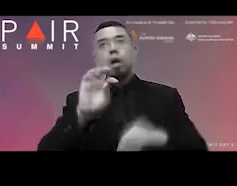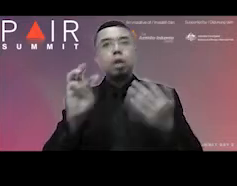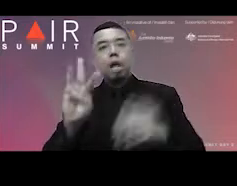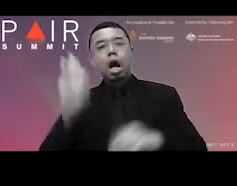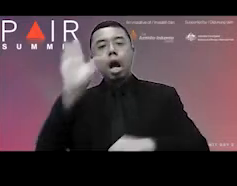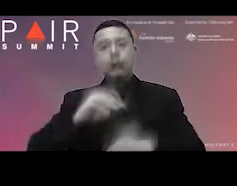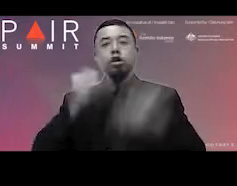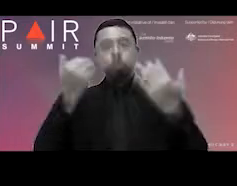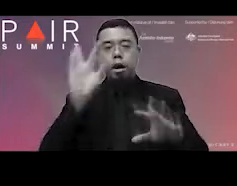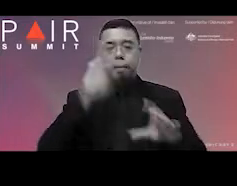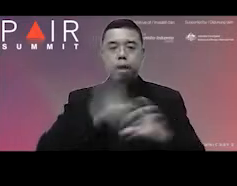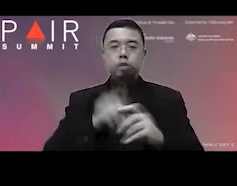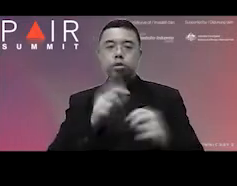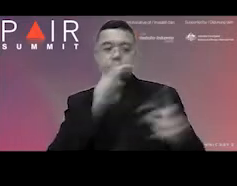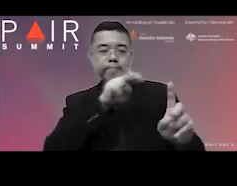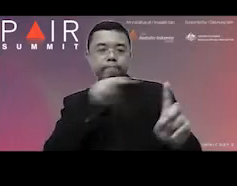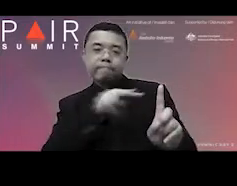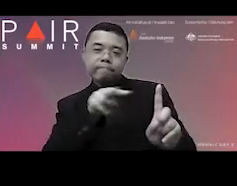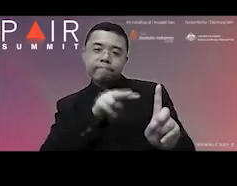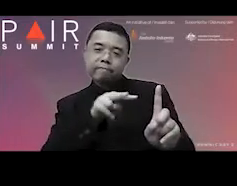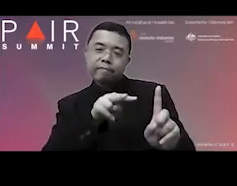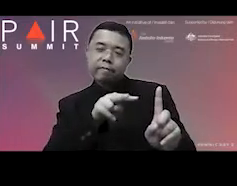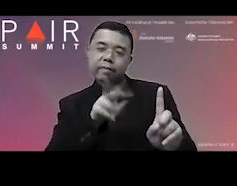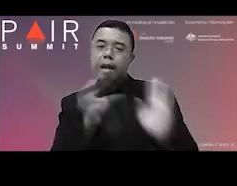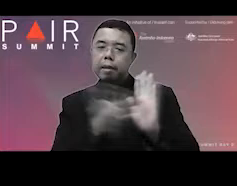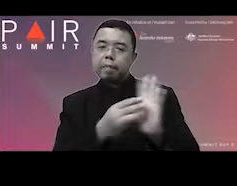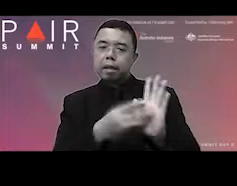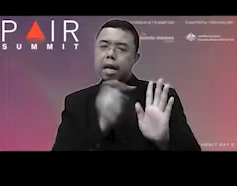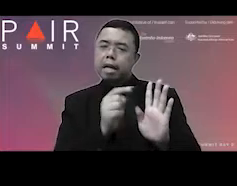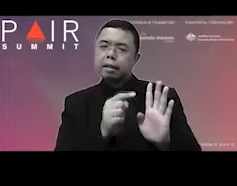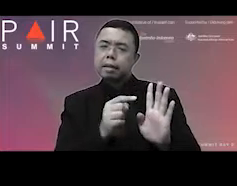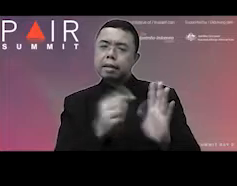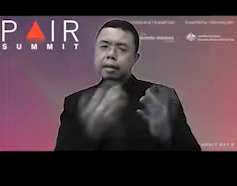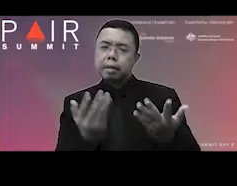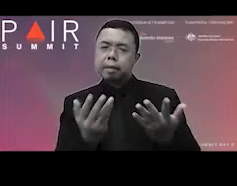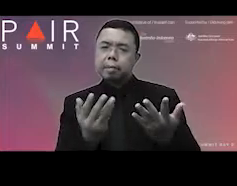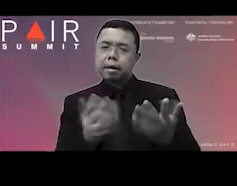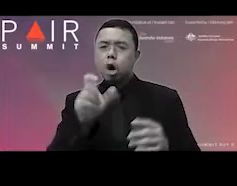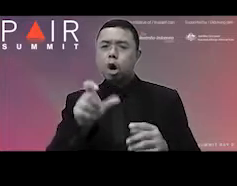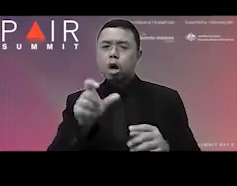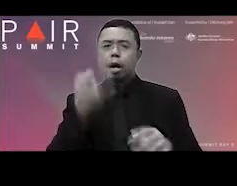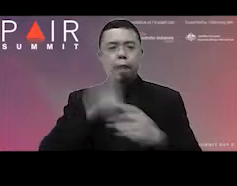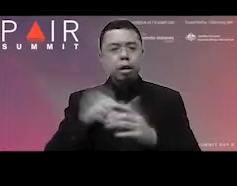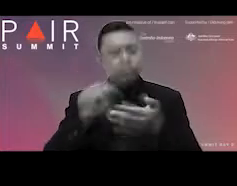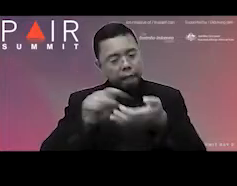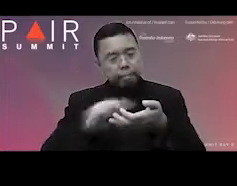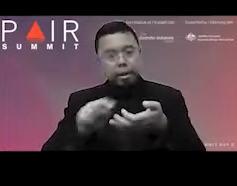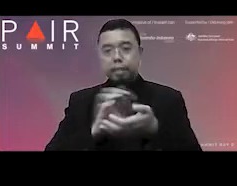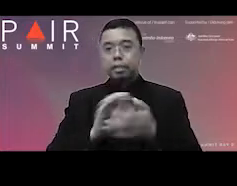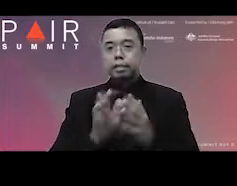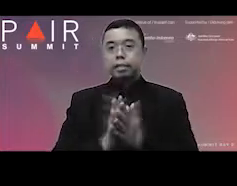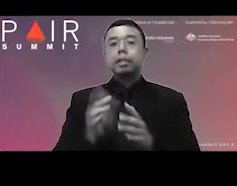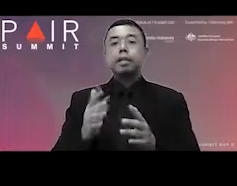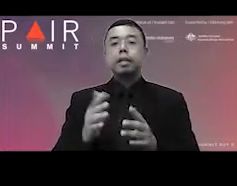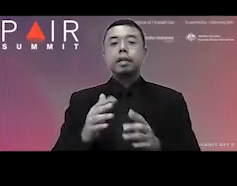patient cases will be entered into the COVID-19 application in both district and municipality or